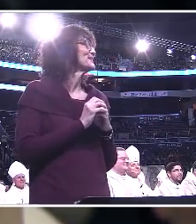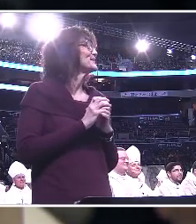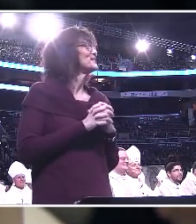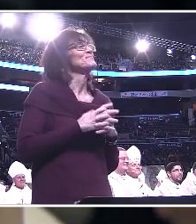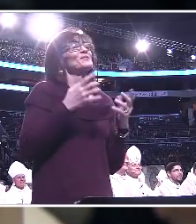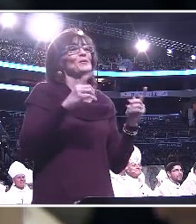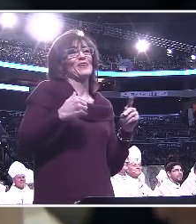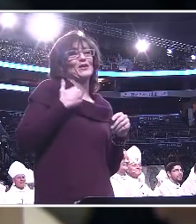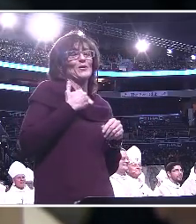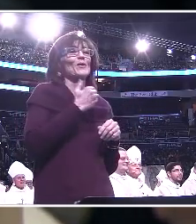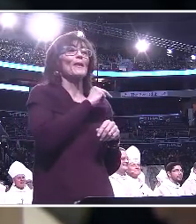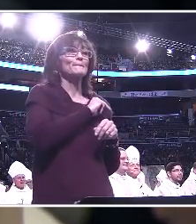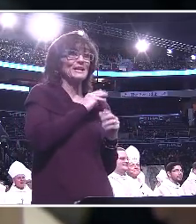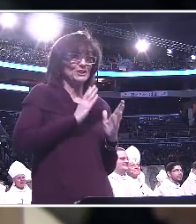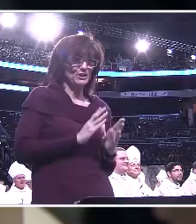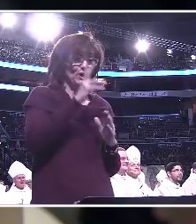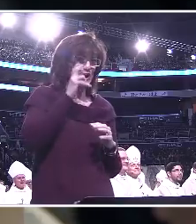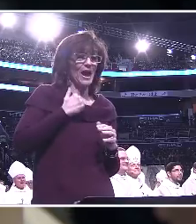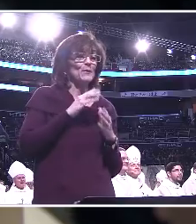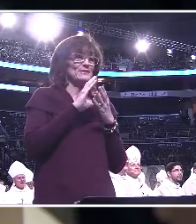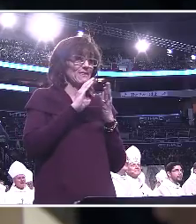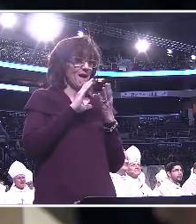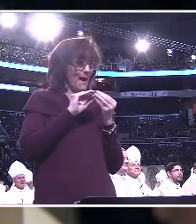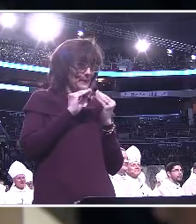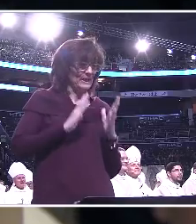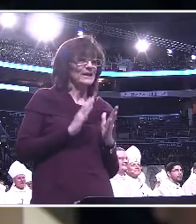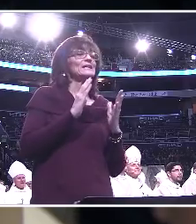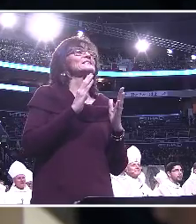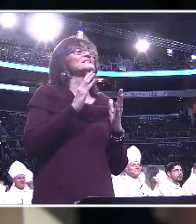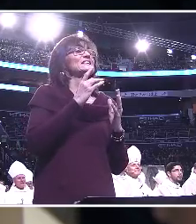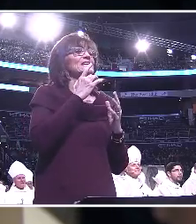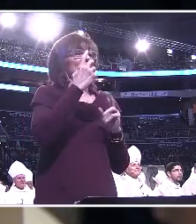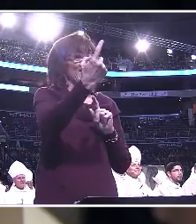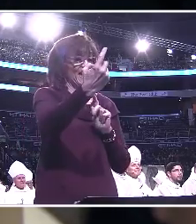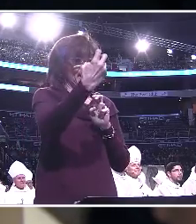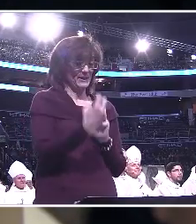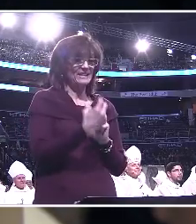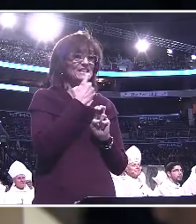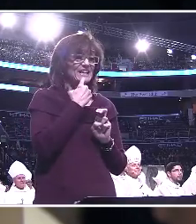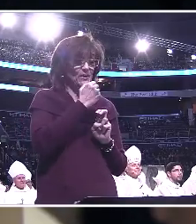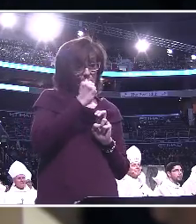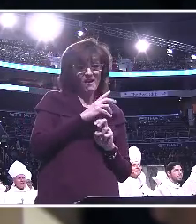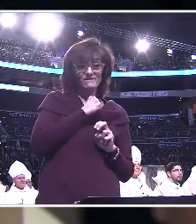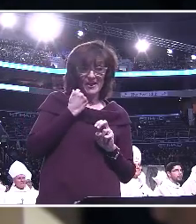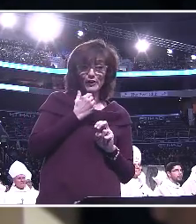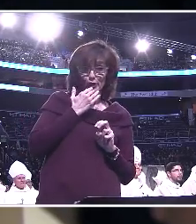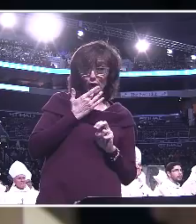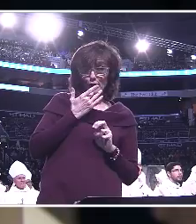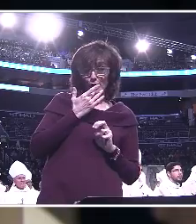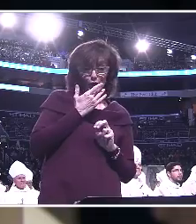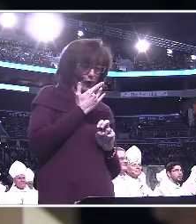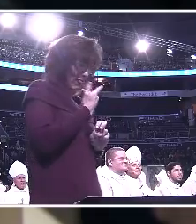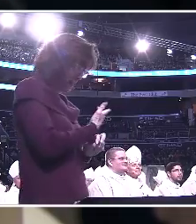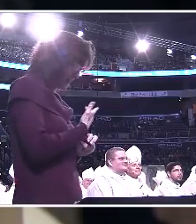When the youth minister heard that I was going to be the homilist today, he came into my office, he sat down, and he said, "Well, Father, good luck." I said, "Well, thanks." He said,